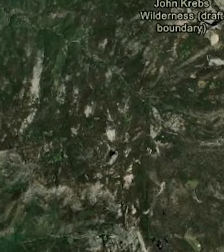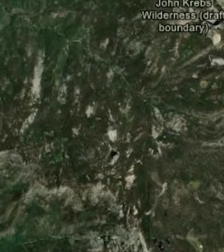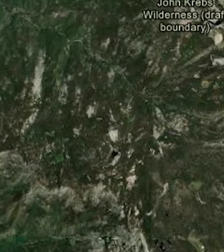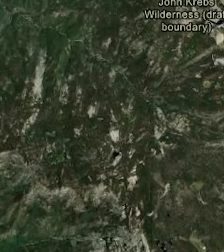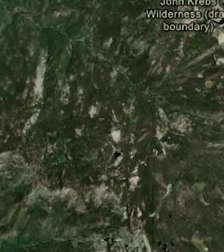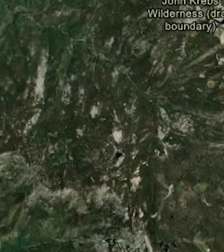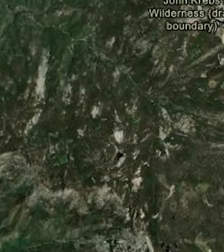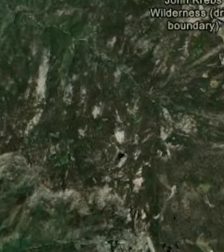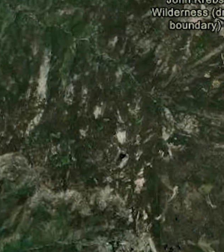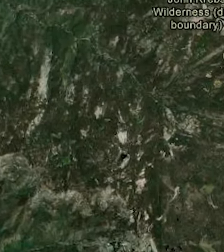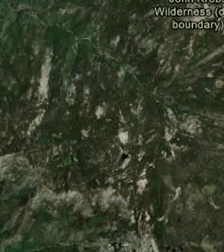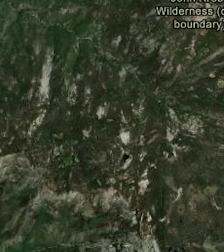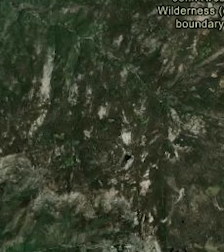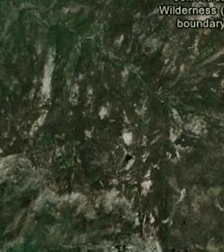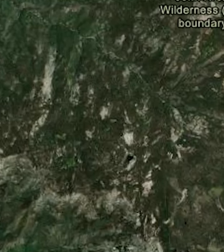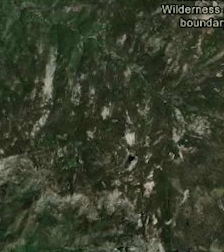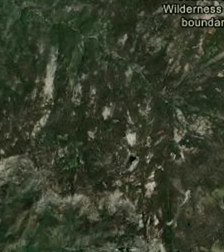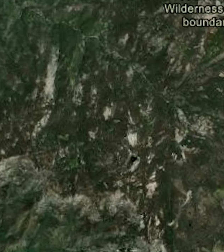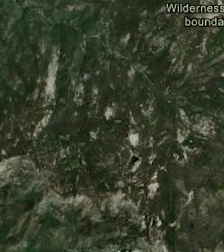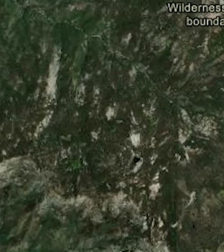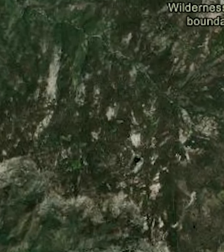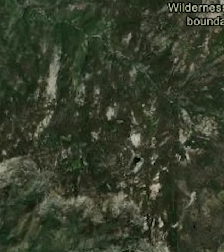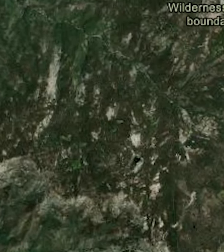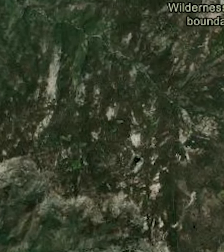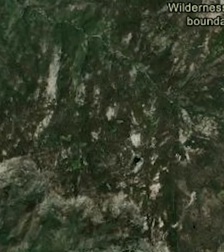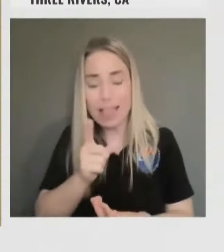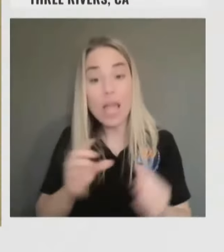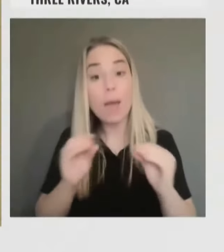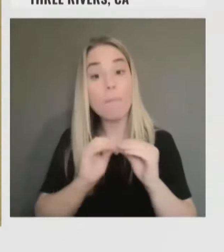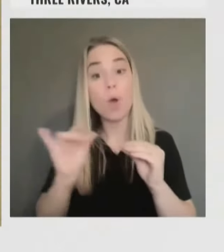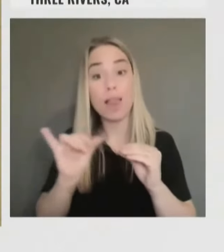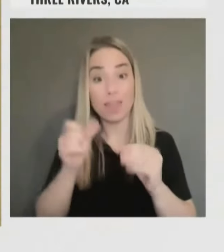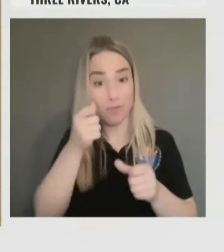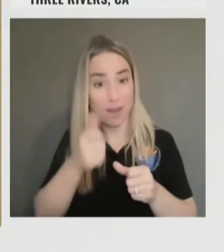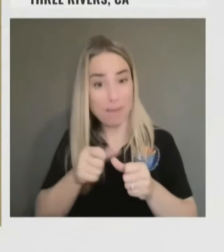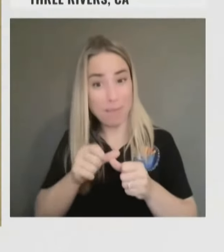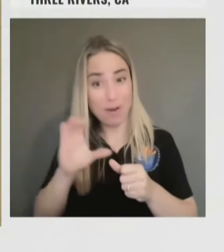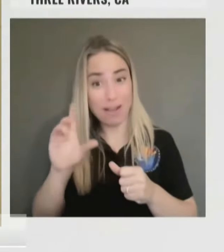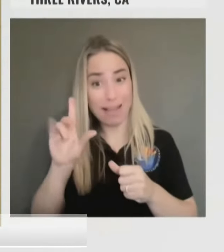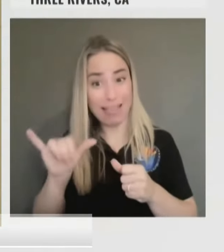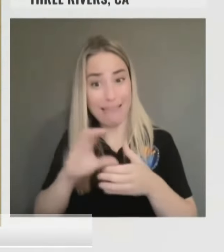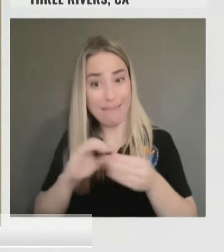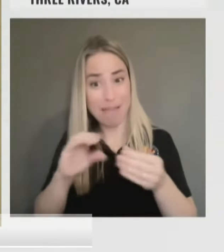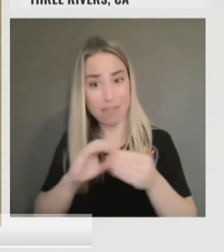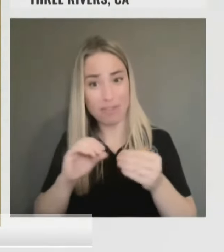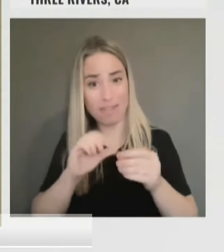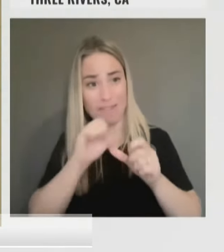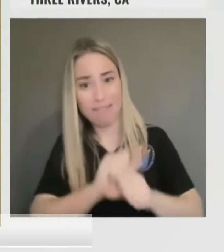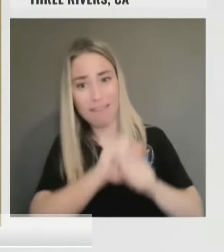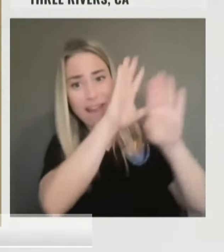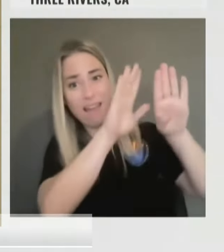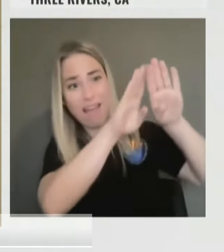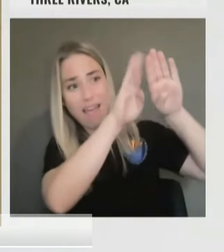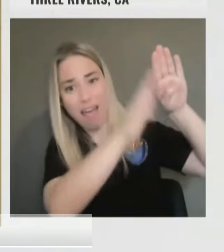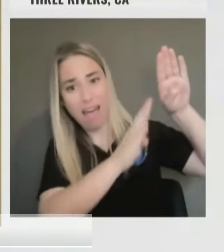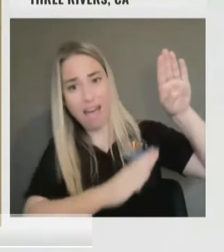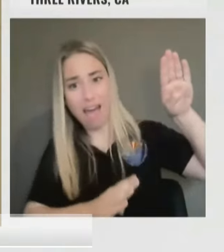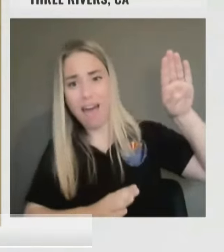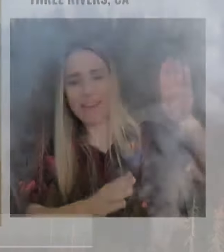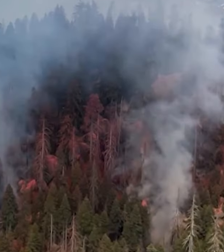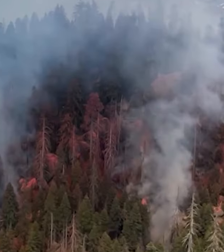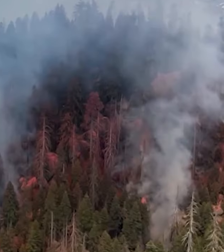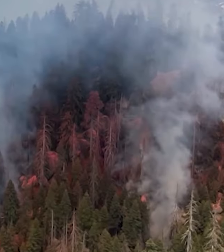fire is, not because of a lack of equipment or crews. It's in a place where we cannot put in effective fire line.